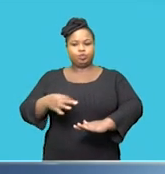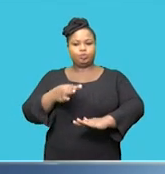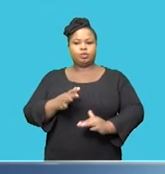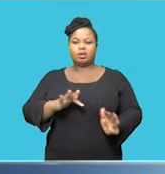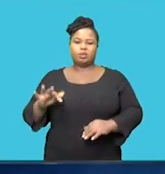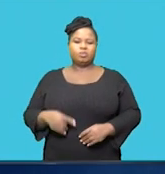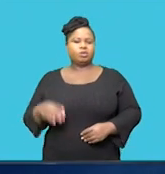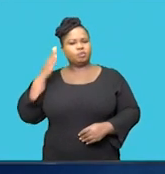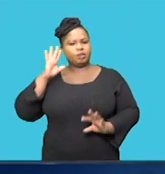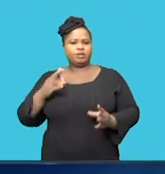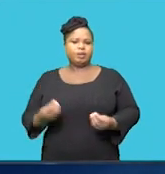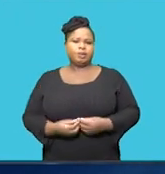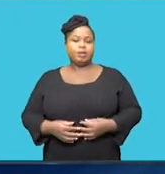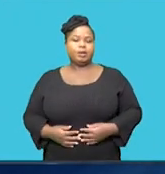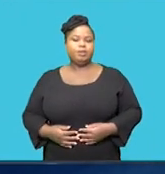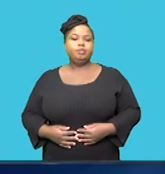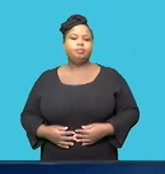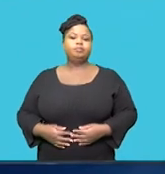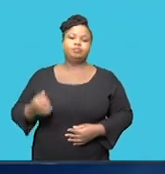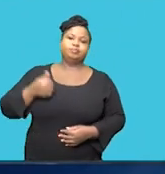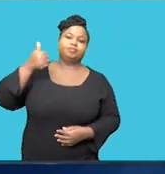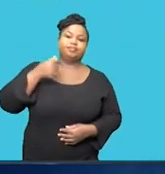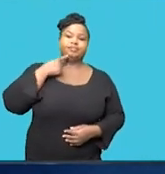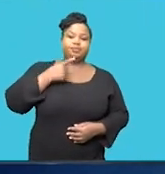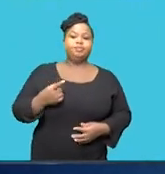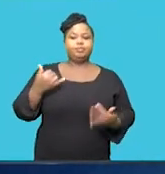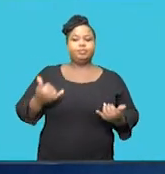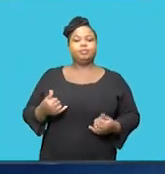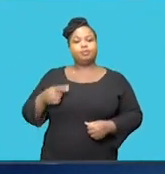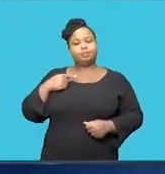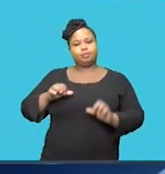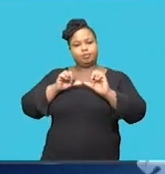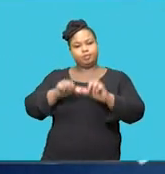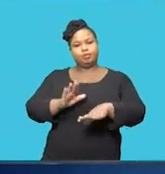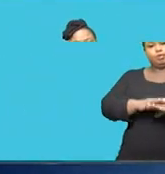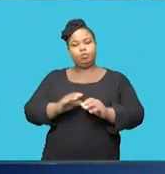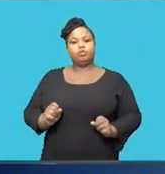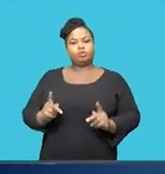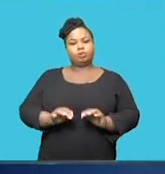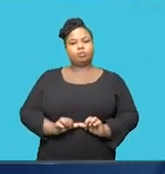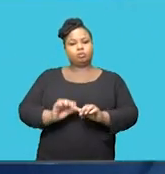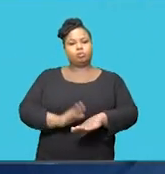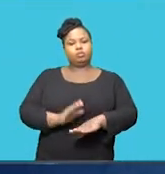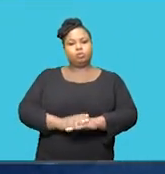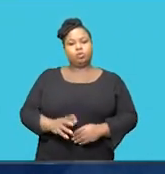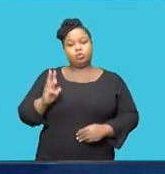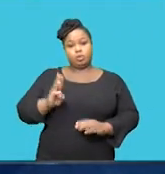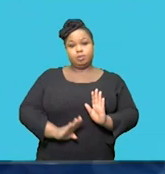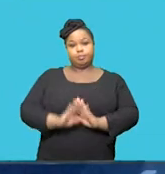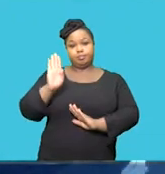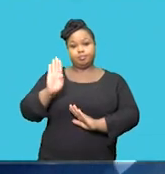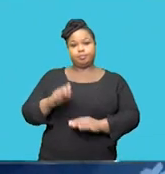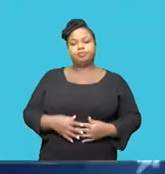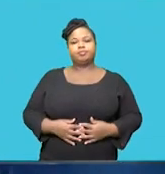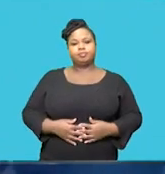reatseba everything I know it. Umphathiswa uthe amaphulo anje aza kuqhubeka kwaye aza kukhuliswa ukuba afikelele